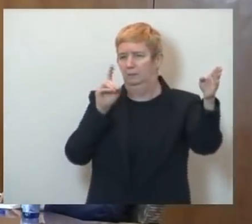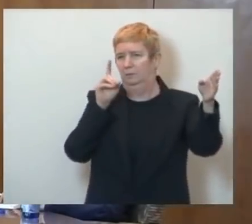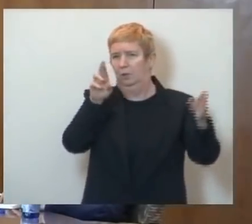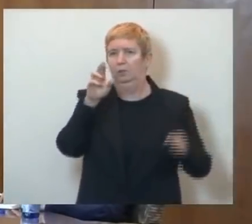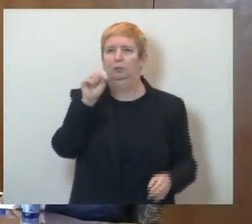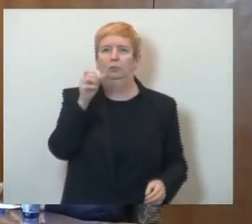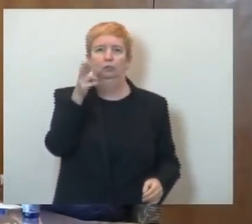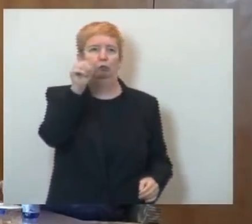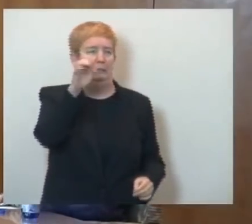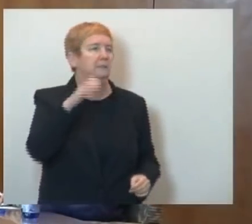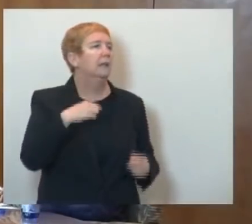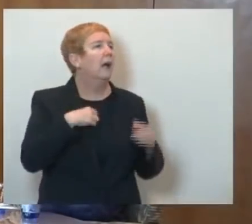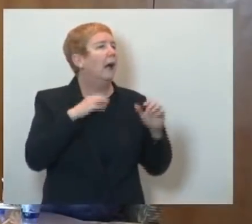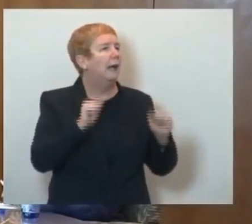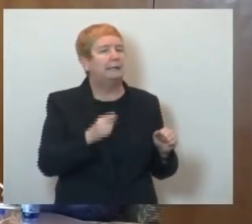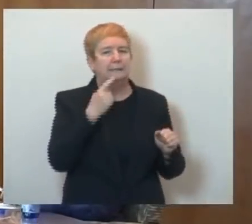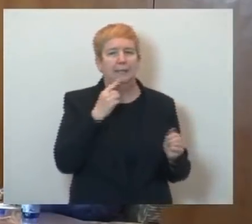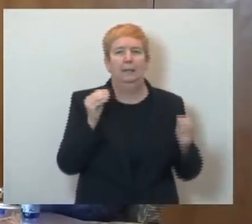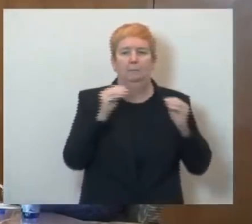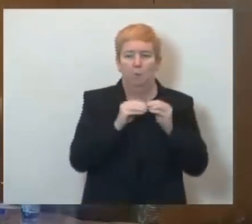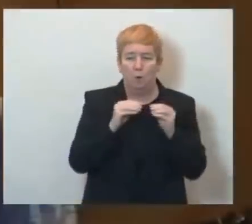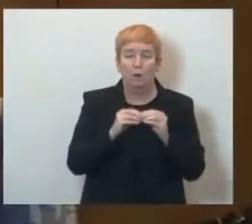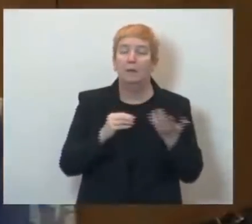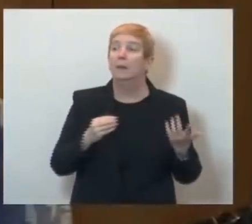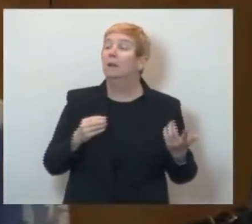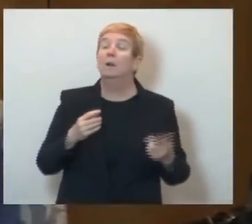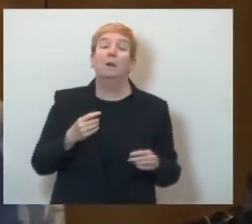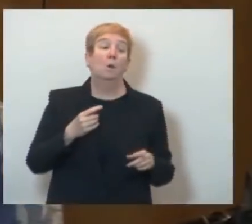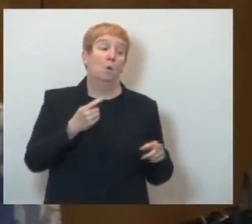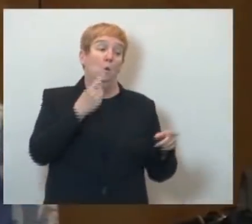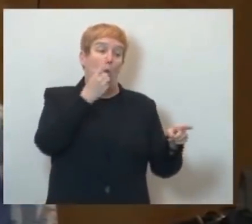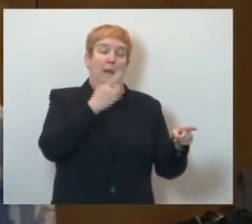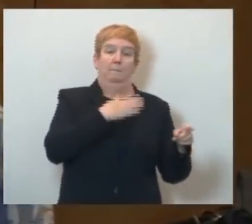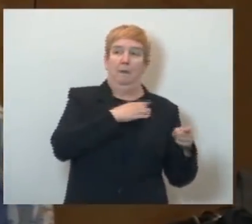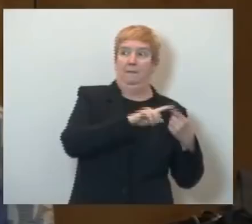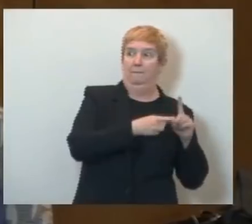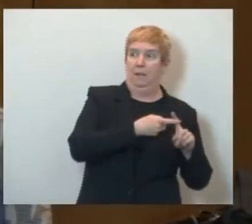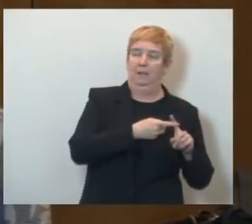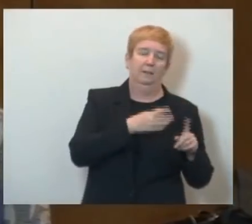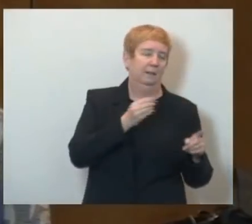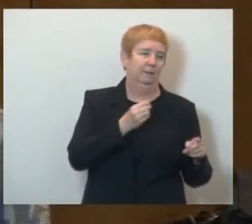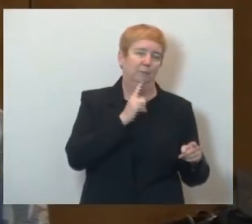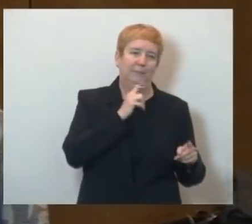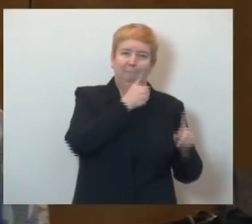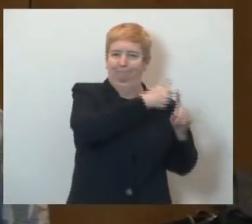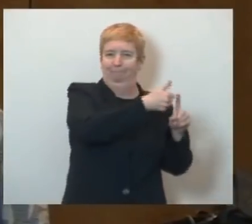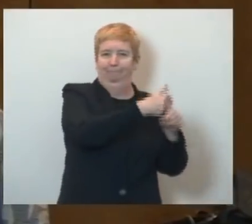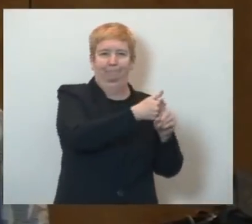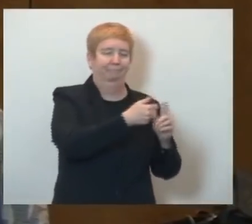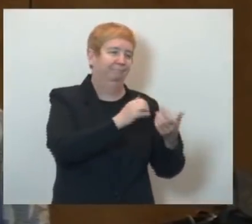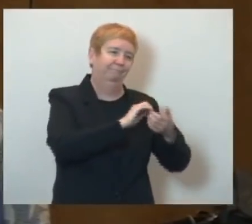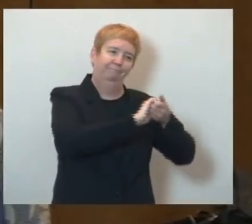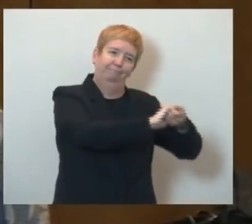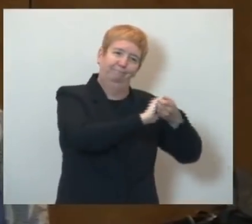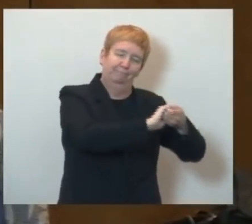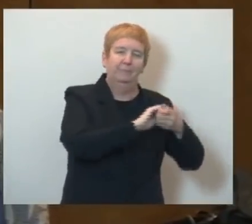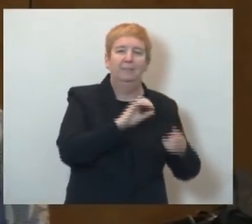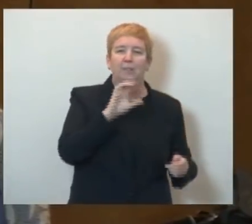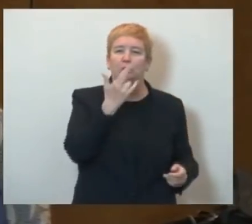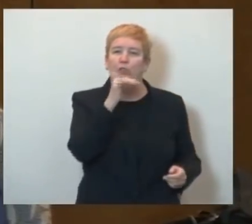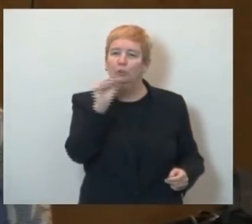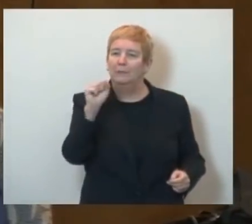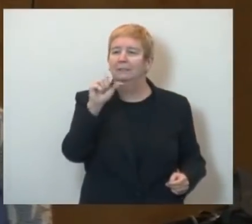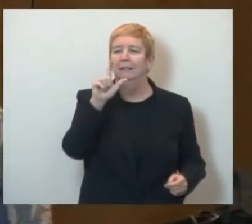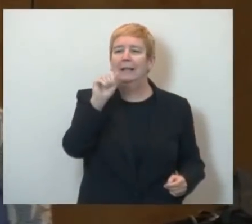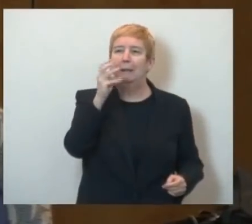questions. Thanks to the initiative of a friend of mine and a great colleague, Christoph Lambert at the University